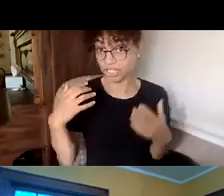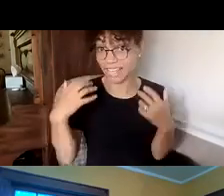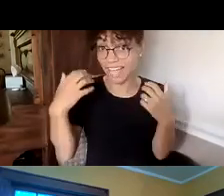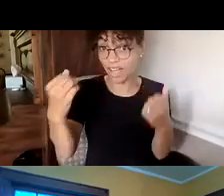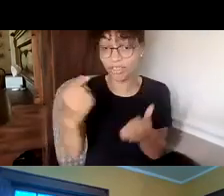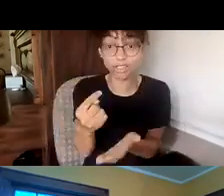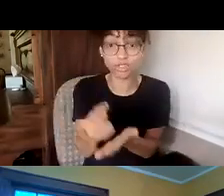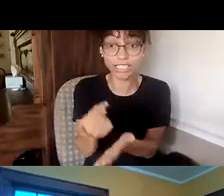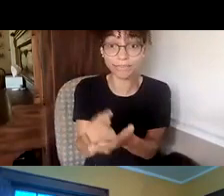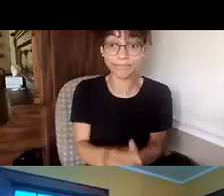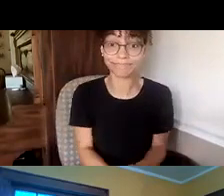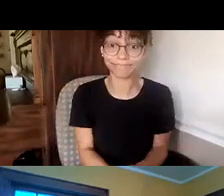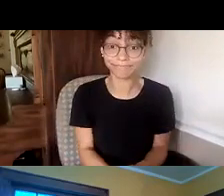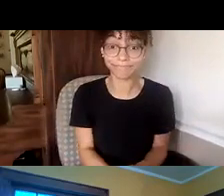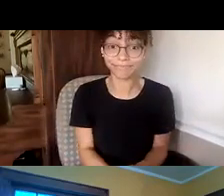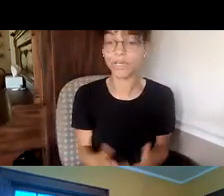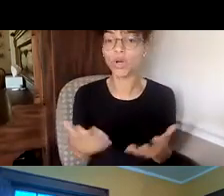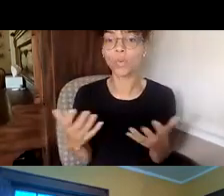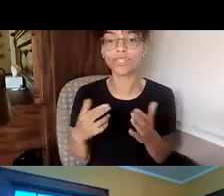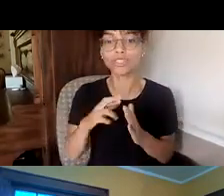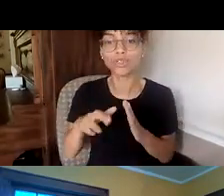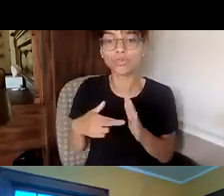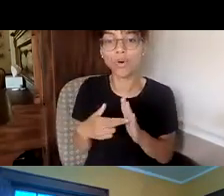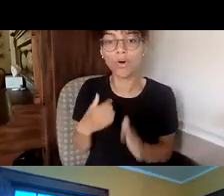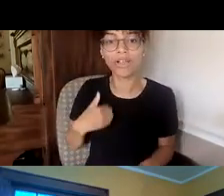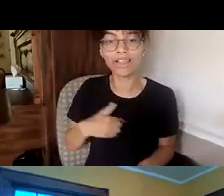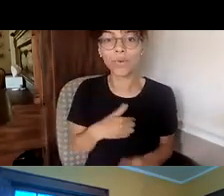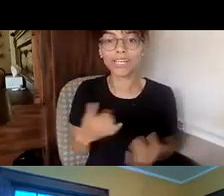treatment, and what is the role we play in that.